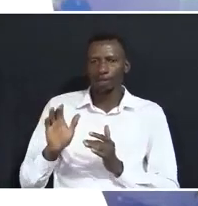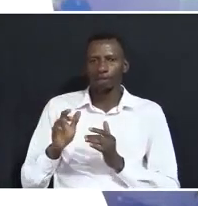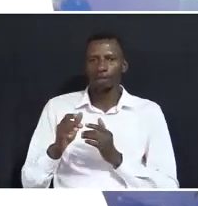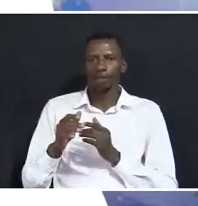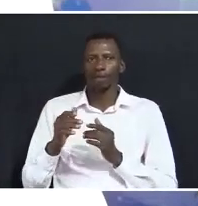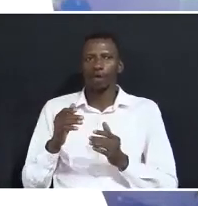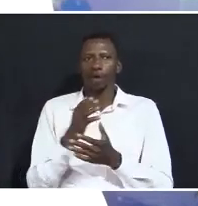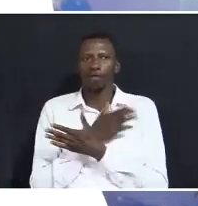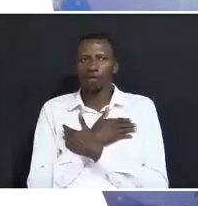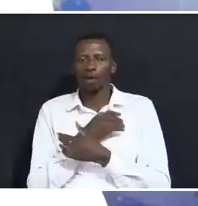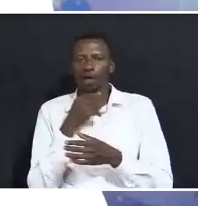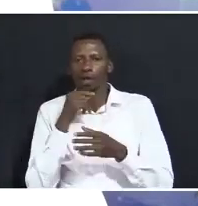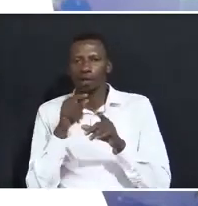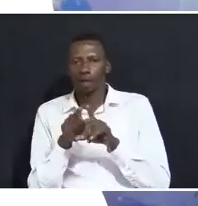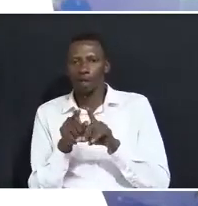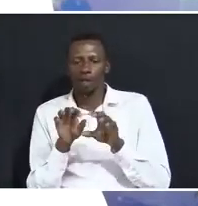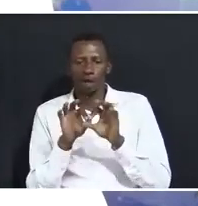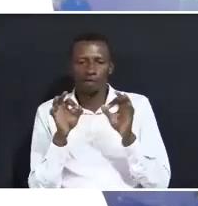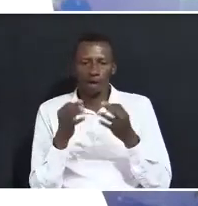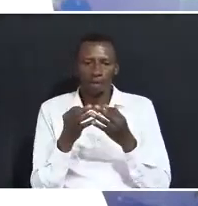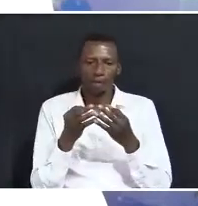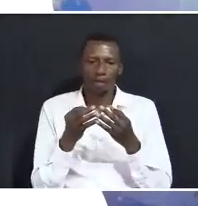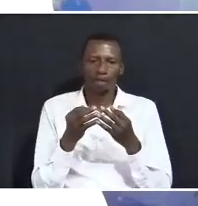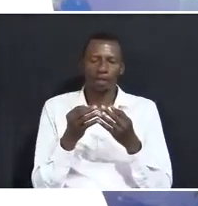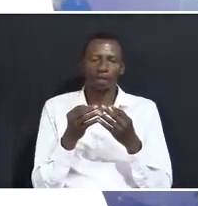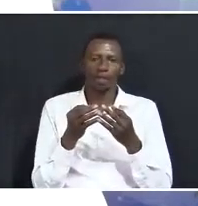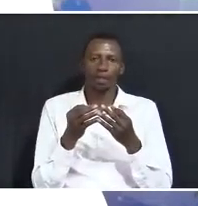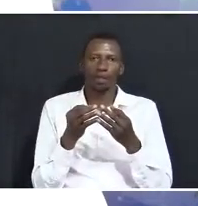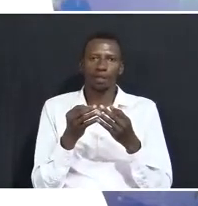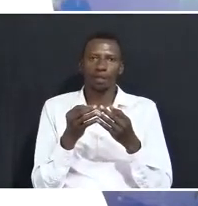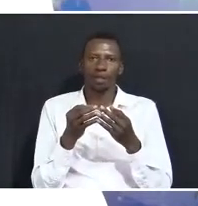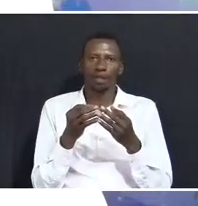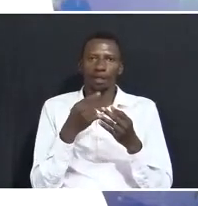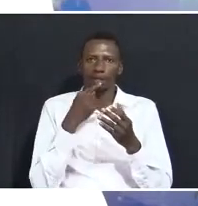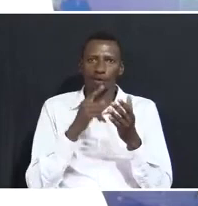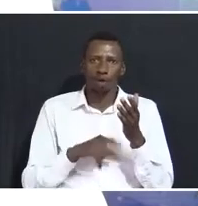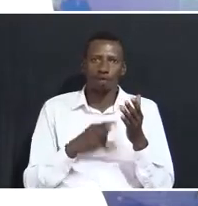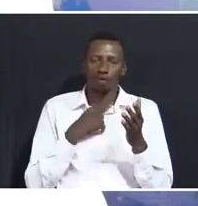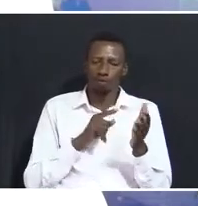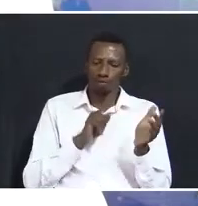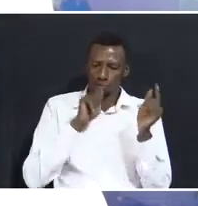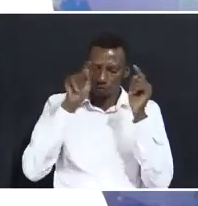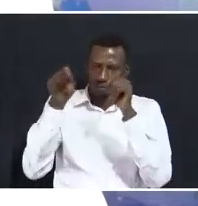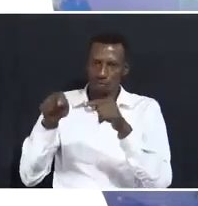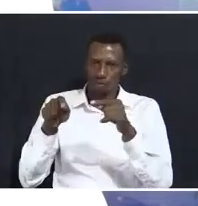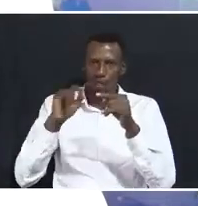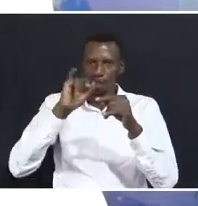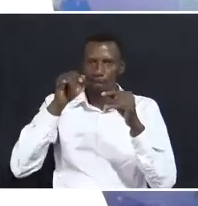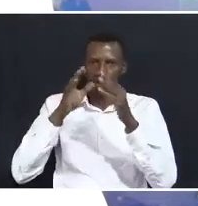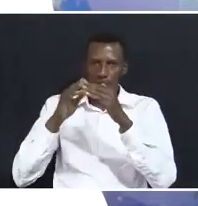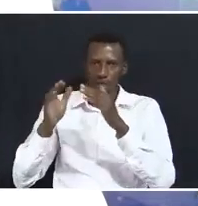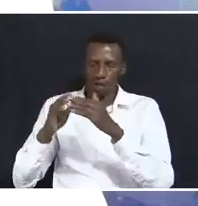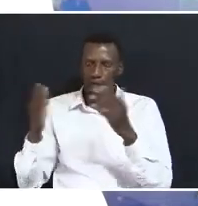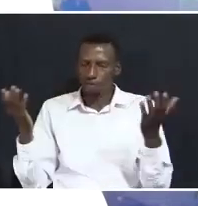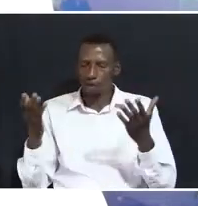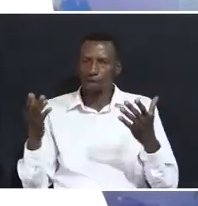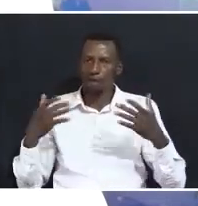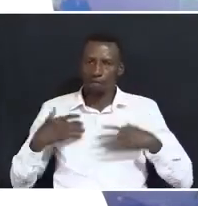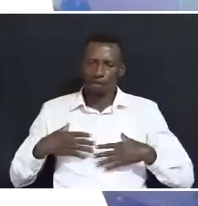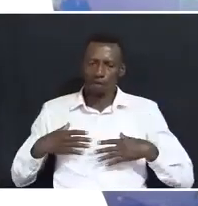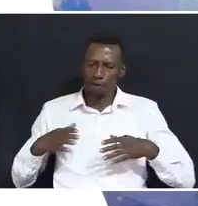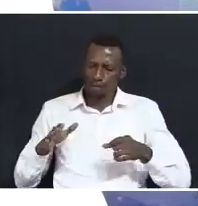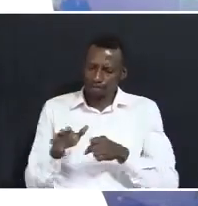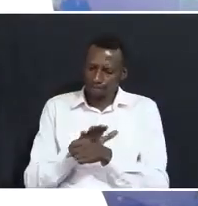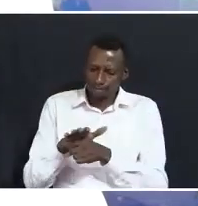to Jerusalem and make himself known in a public place where public people are, the real public place